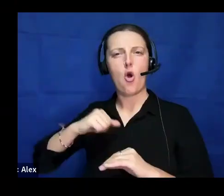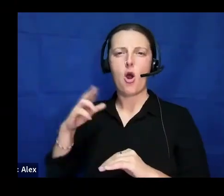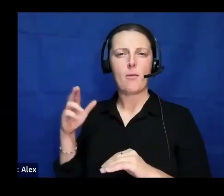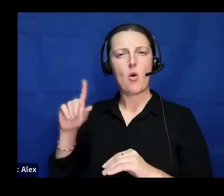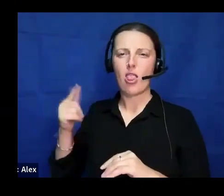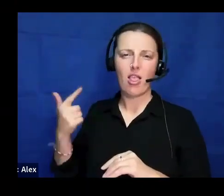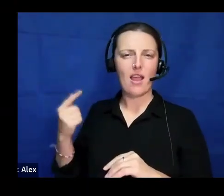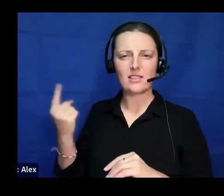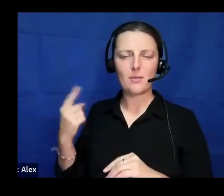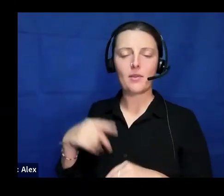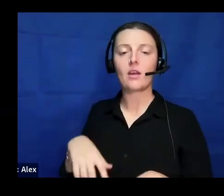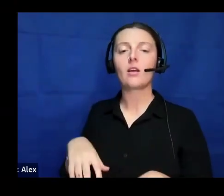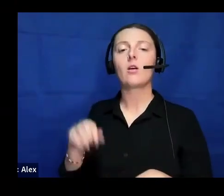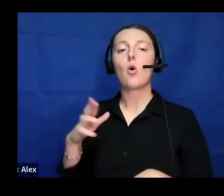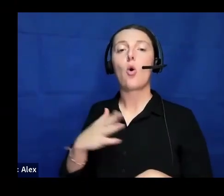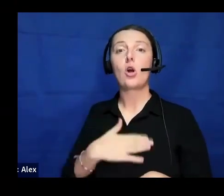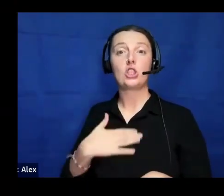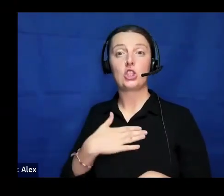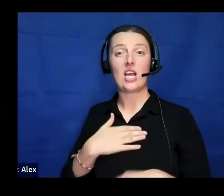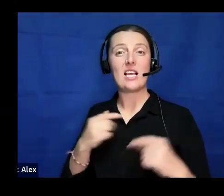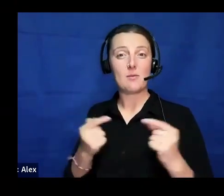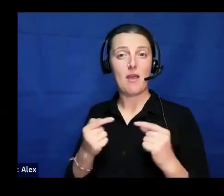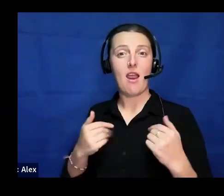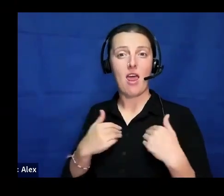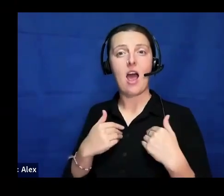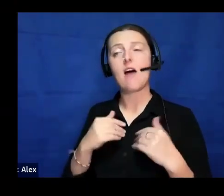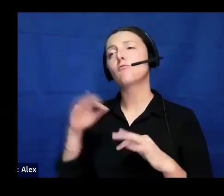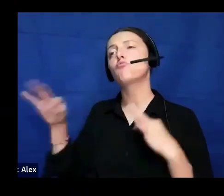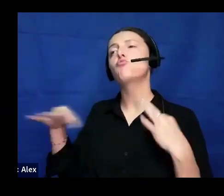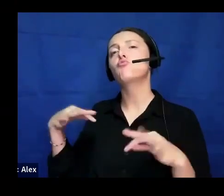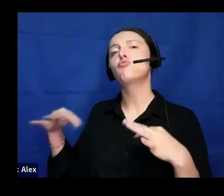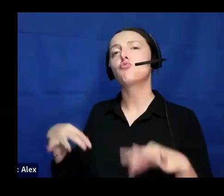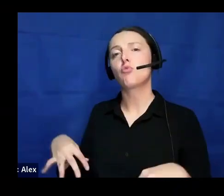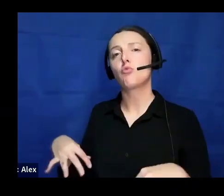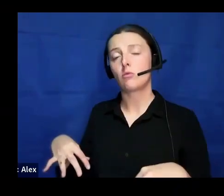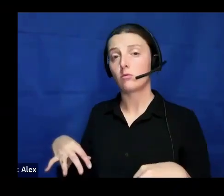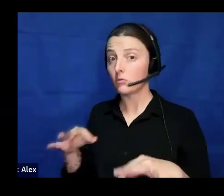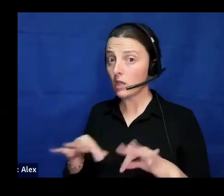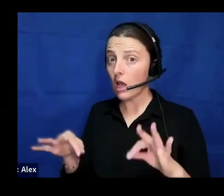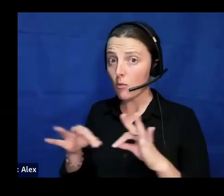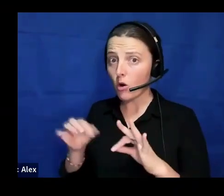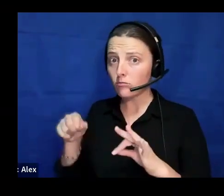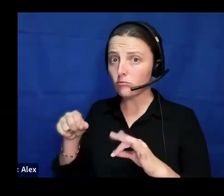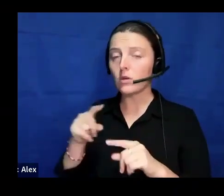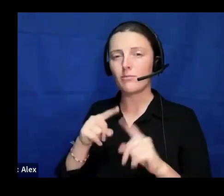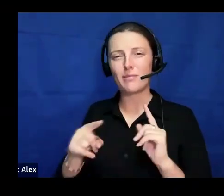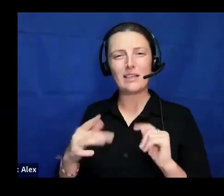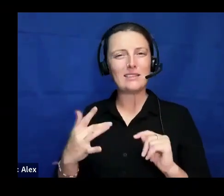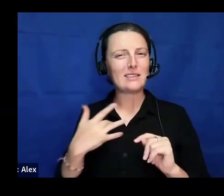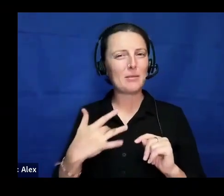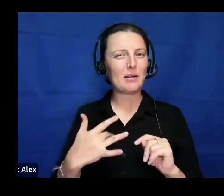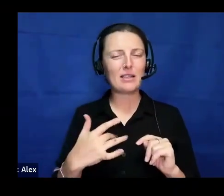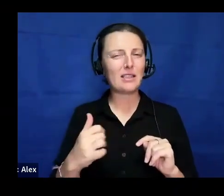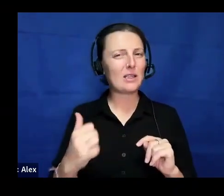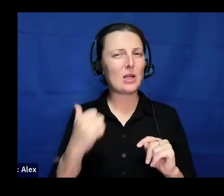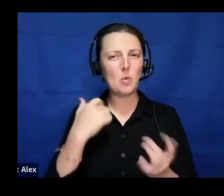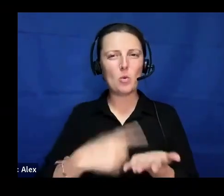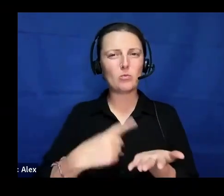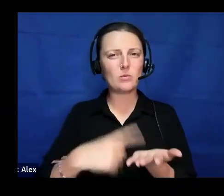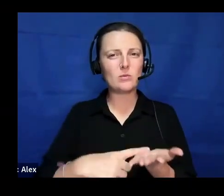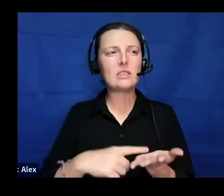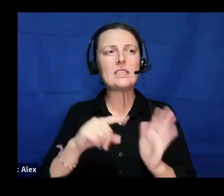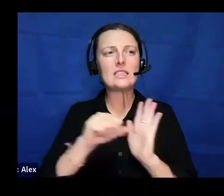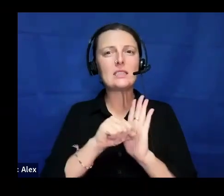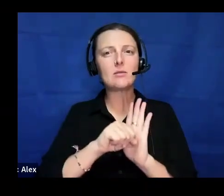which is important to note, but they don't often, talk about, symptoms or things they're struggling with their mental